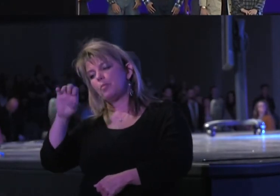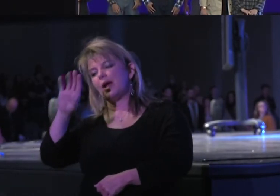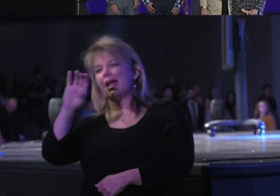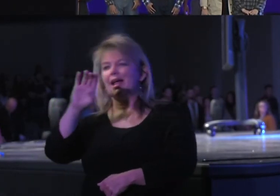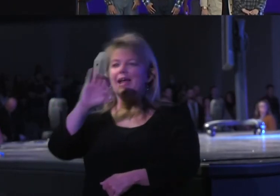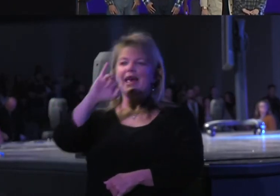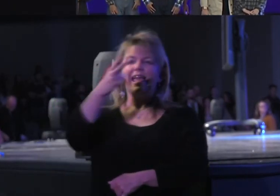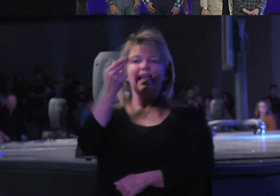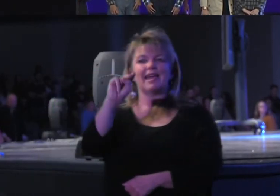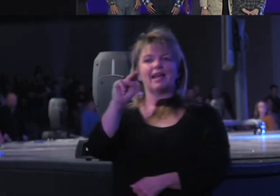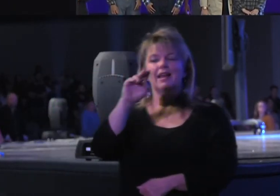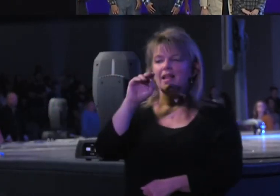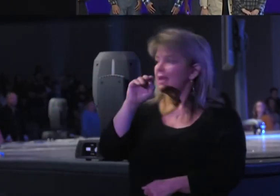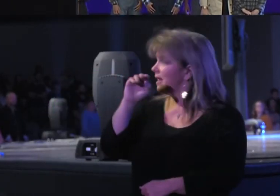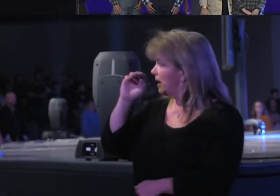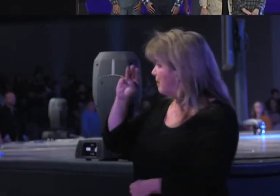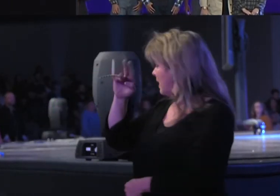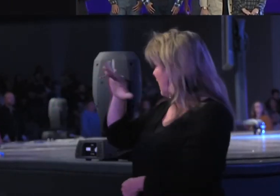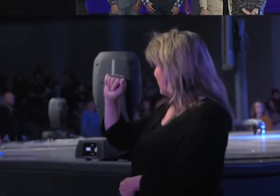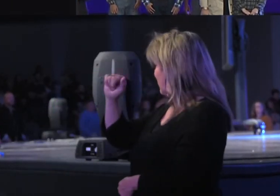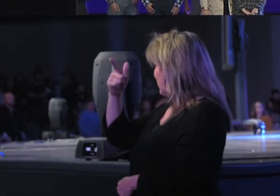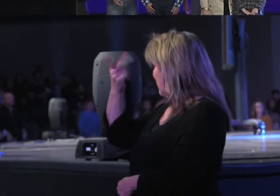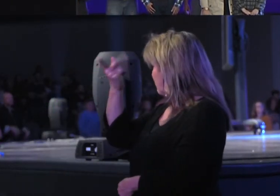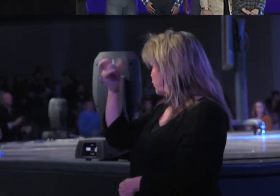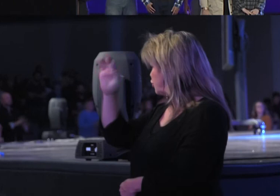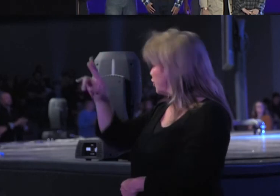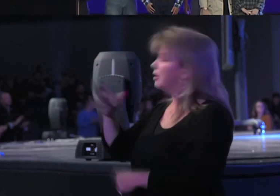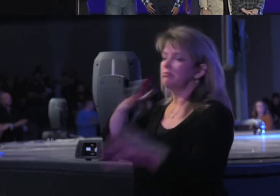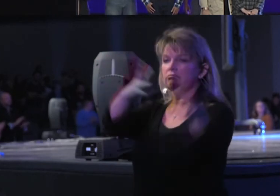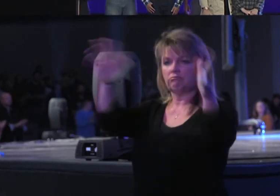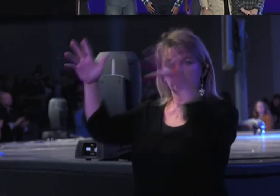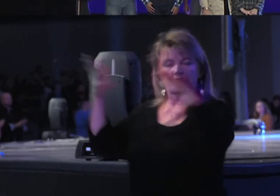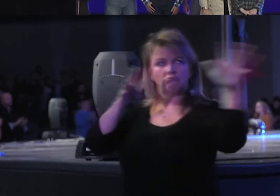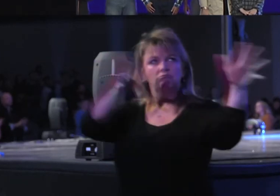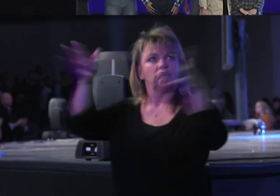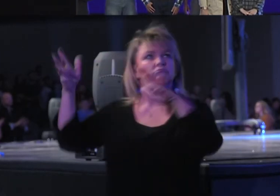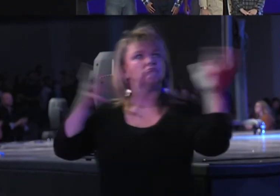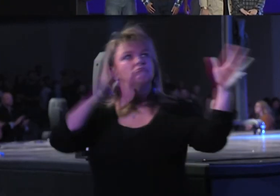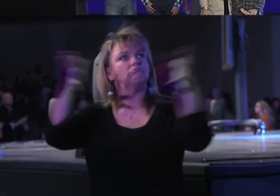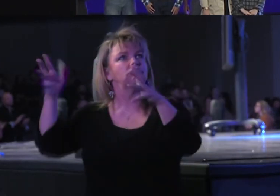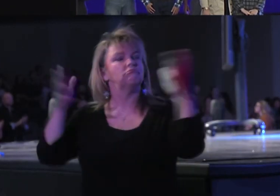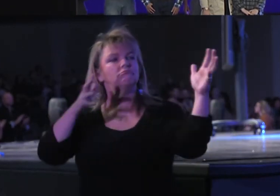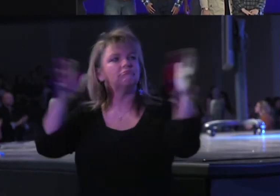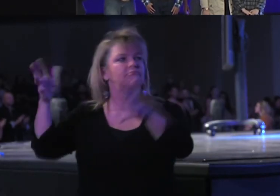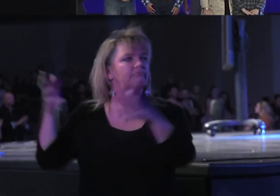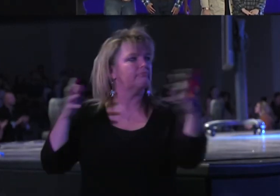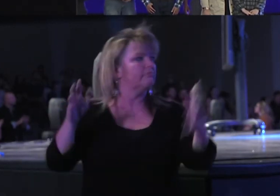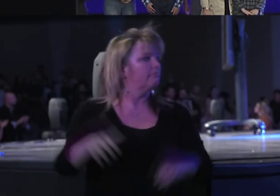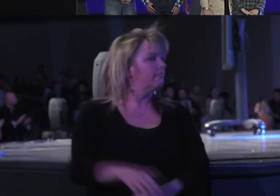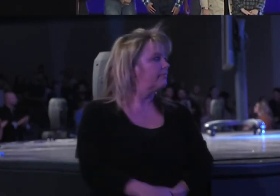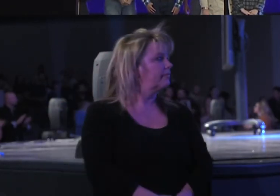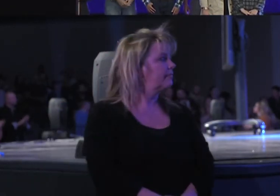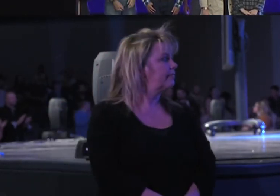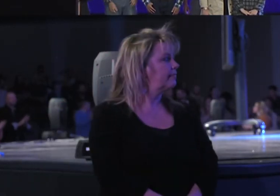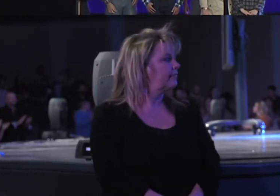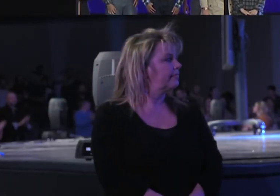Michaela Clevenger at the end. Let's give them a big round of applause for being a part of our church family.